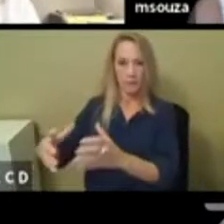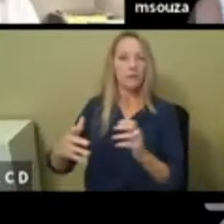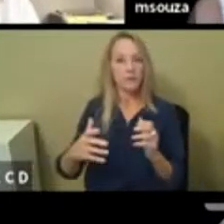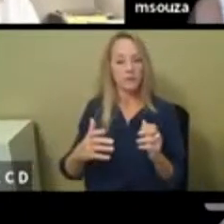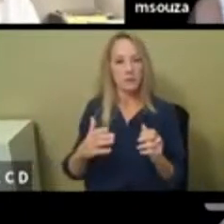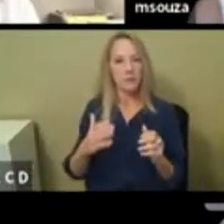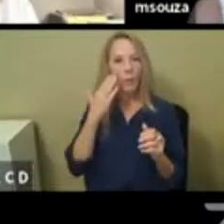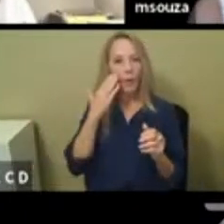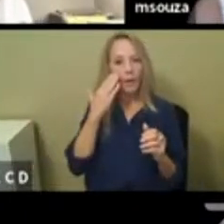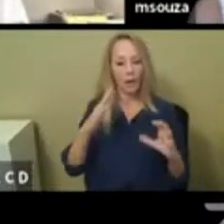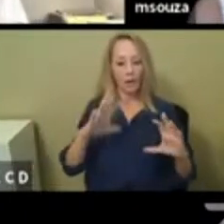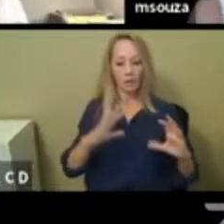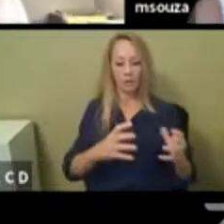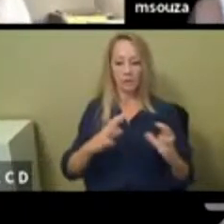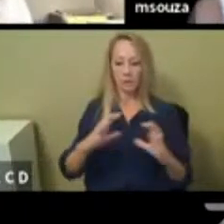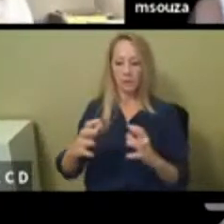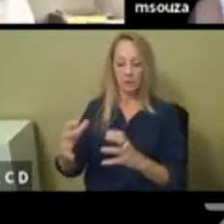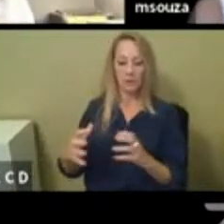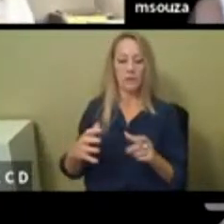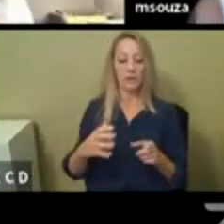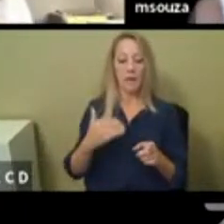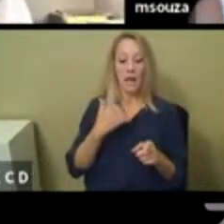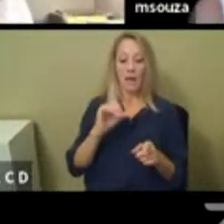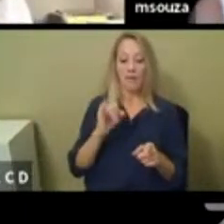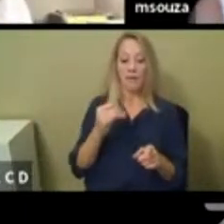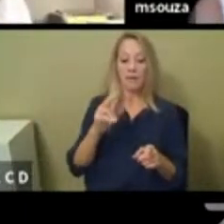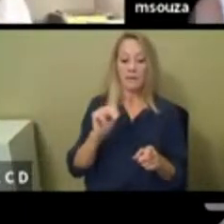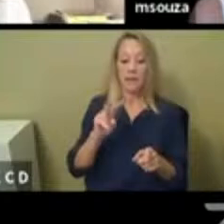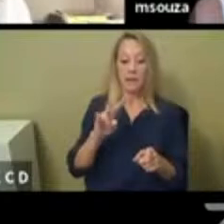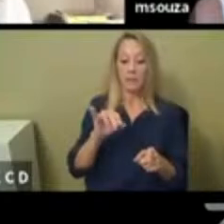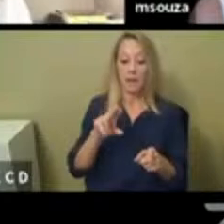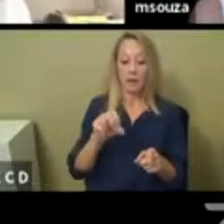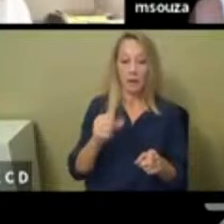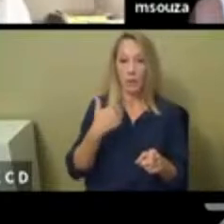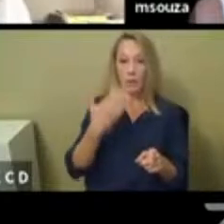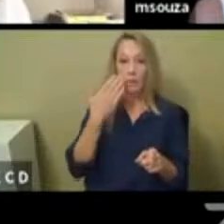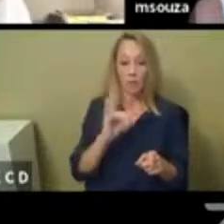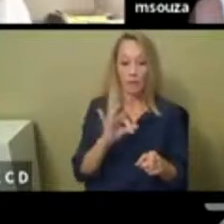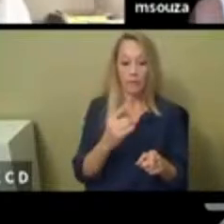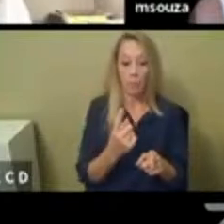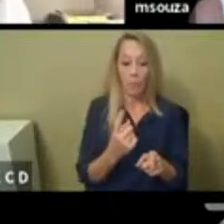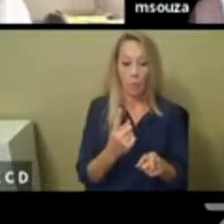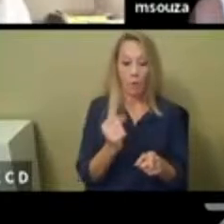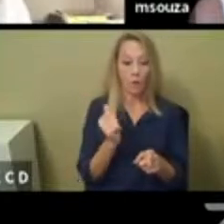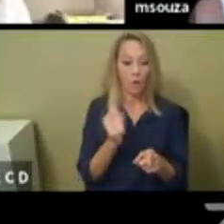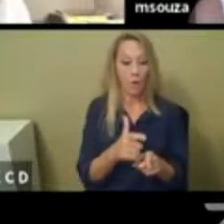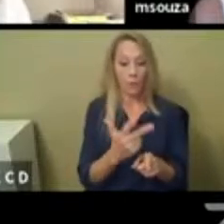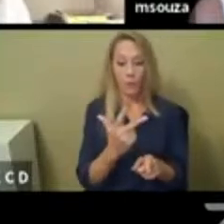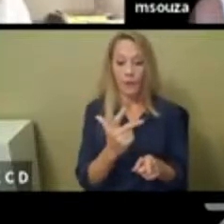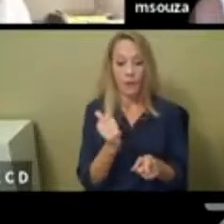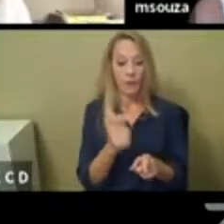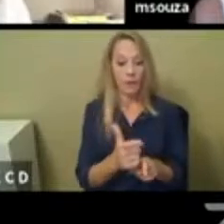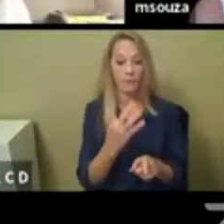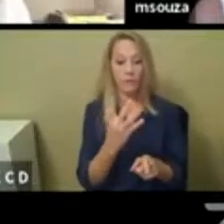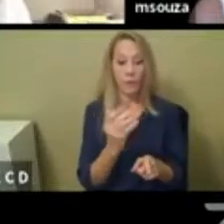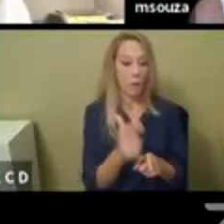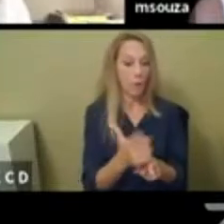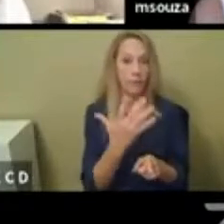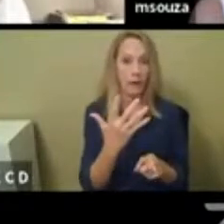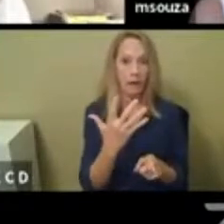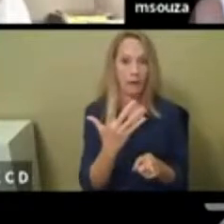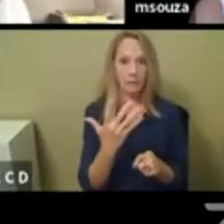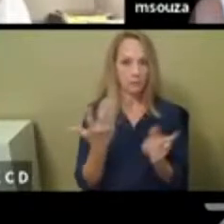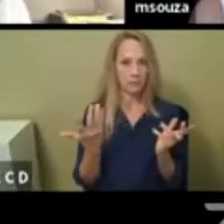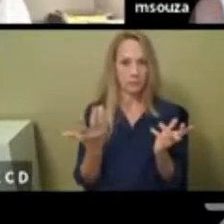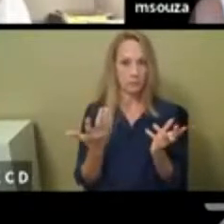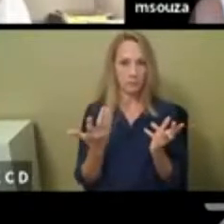many pools, there's sign of the virus. We don't know if it's one person or all 3 or all 4 or all 5. Okay.